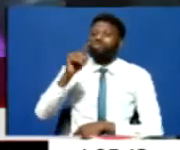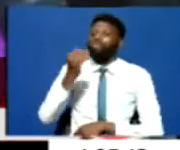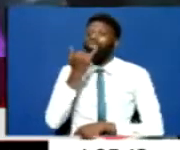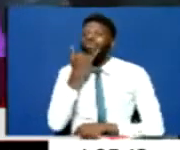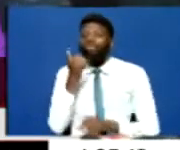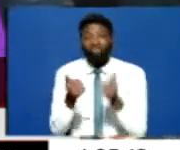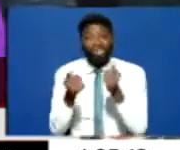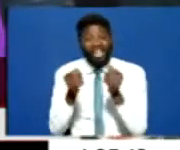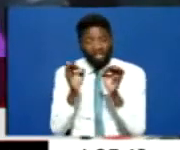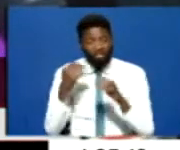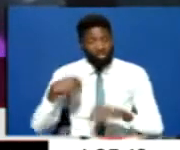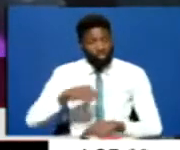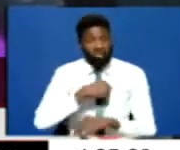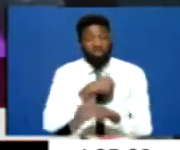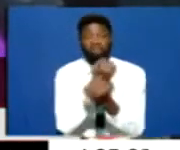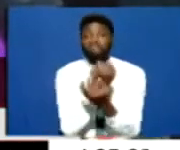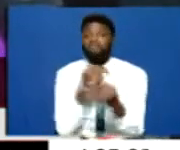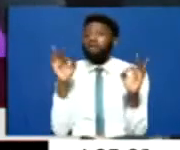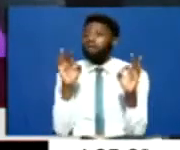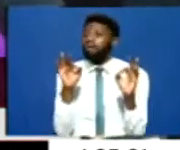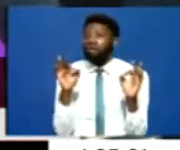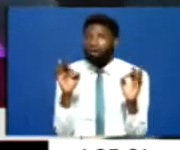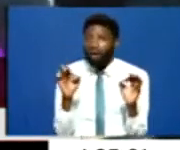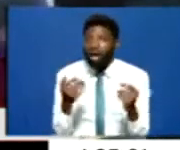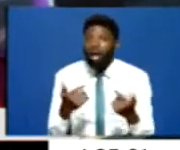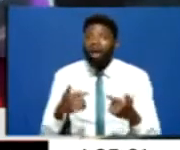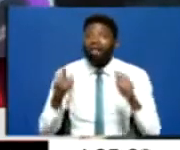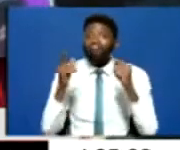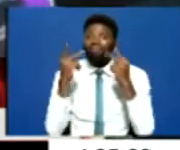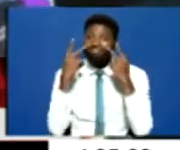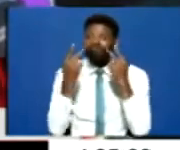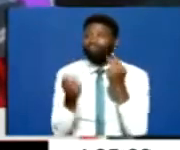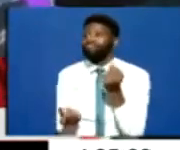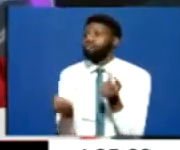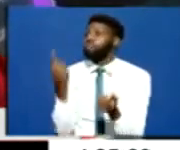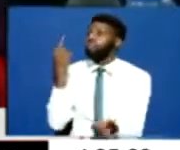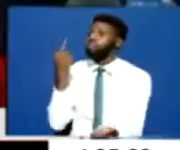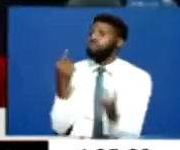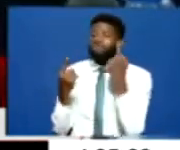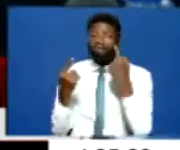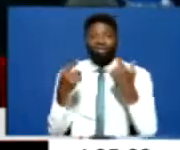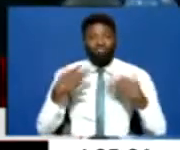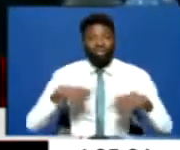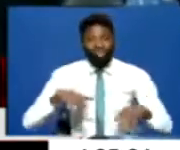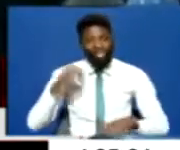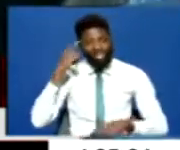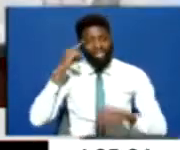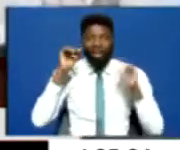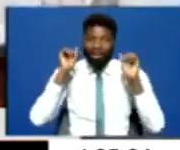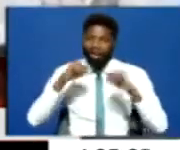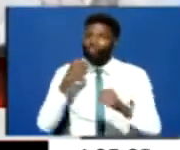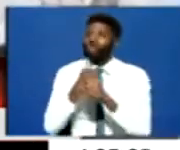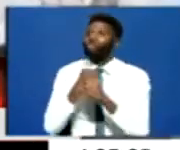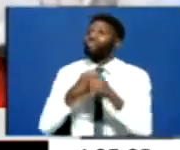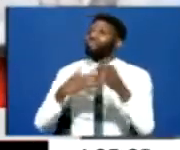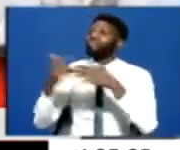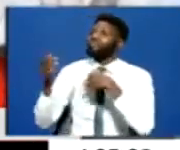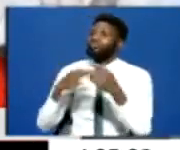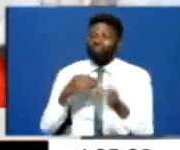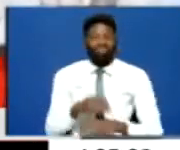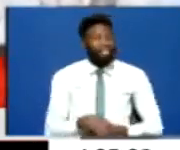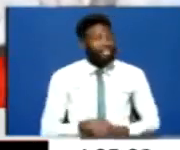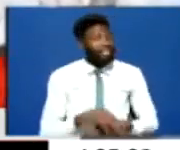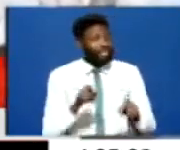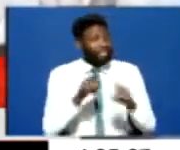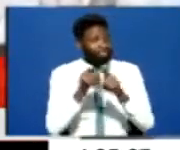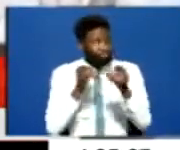seeing now the level of things that we are seeing. People who think they can get away with anything. He further added that counseling could be used among